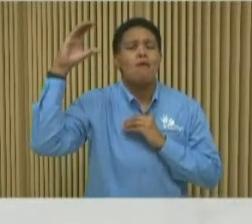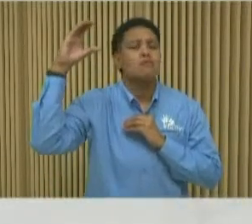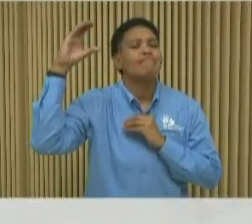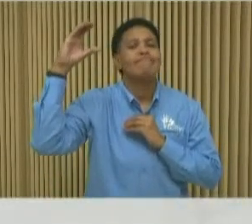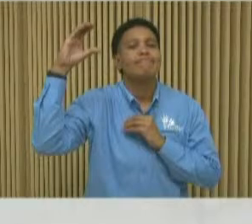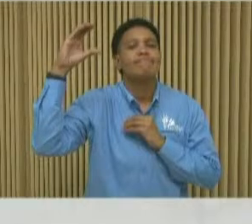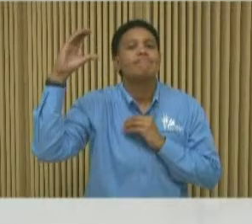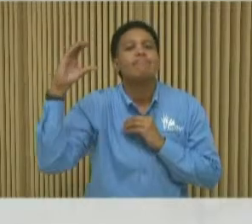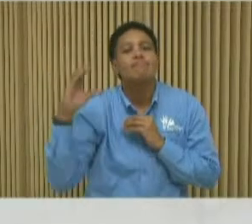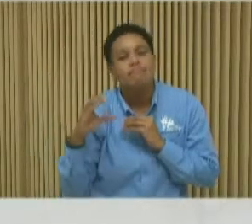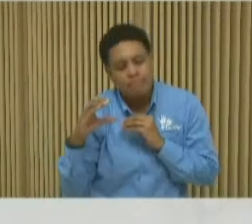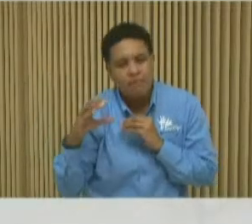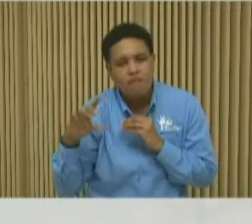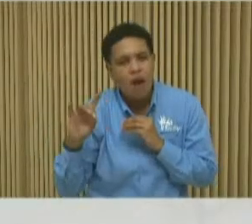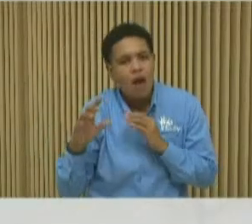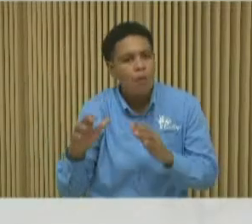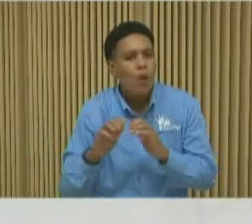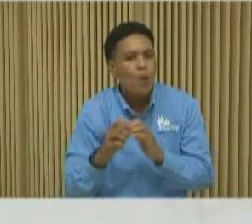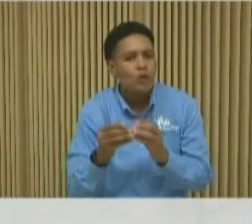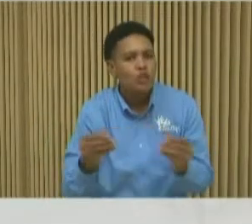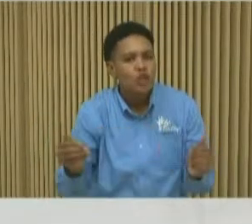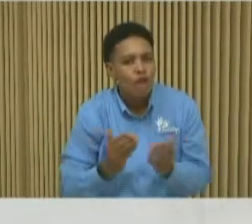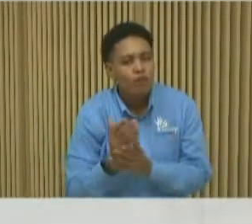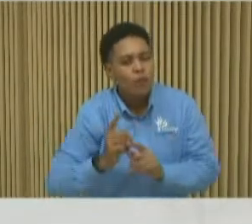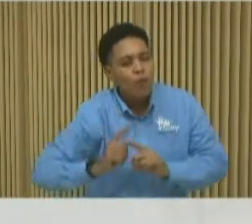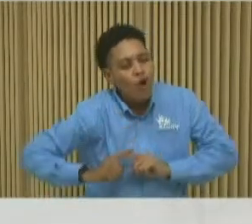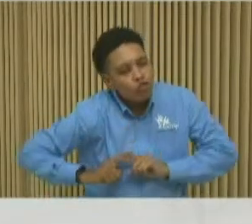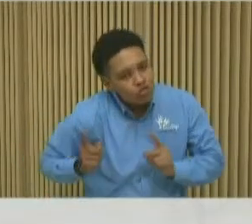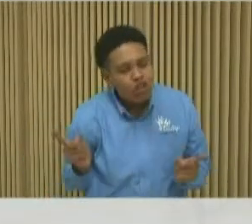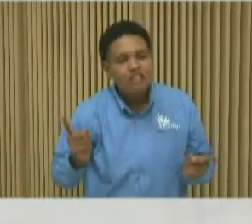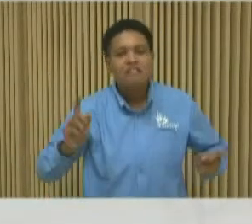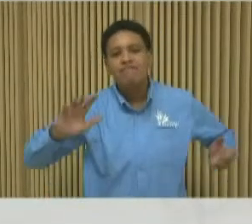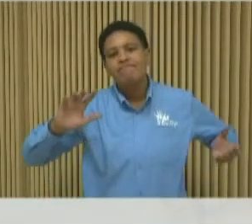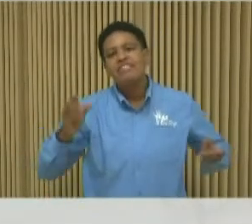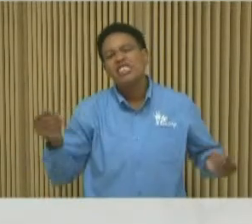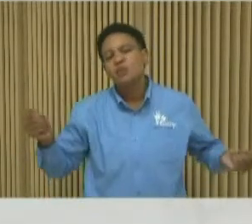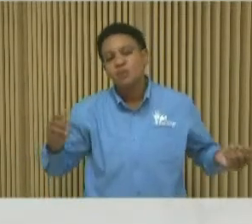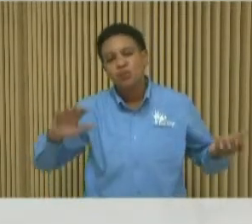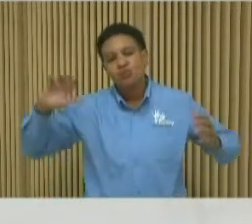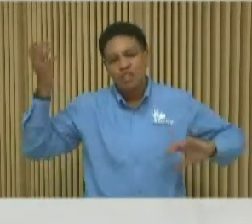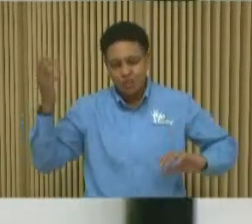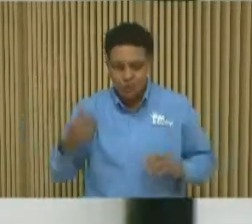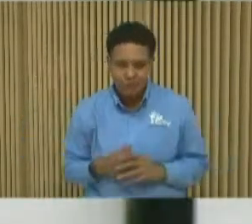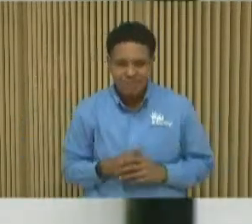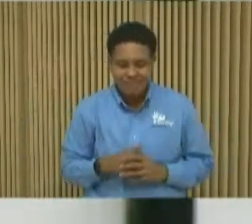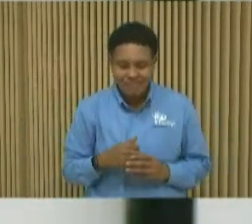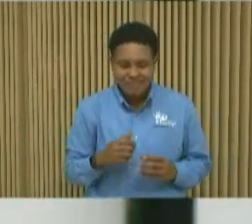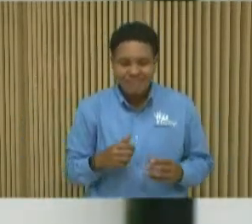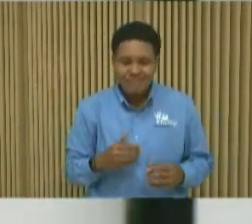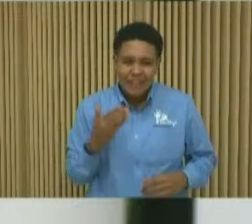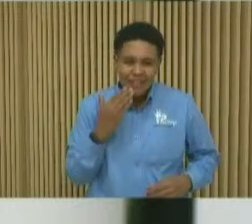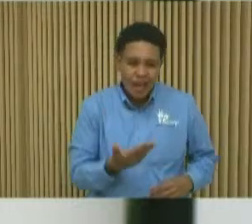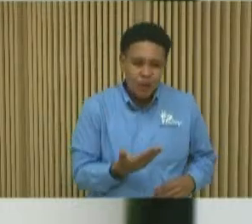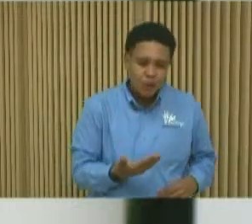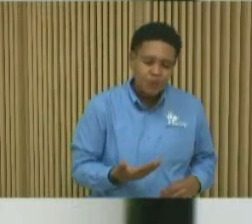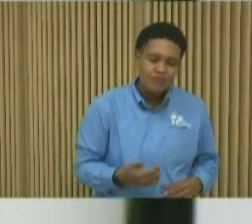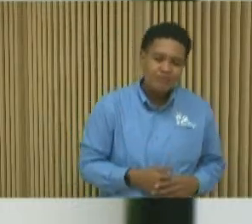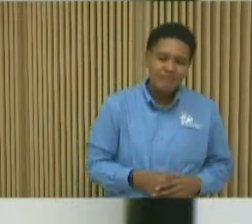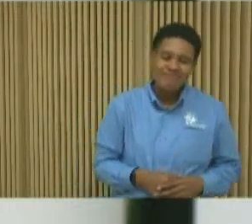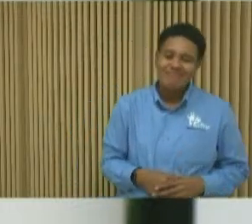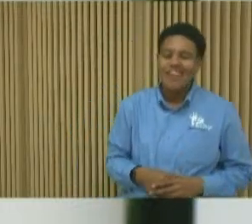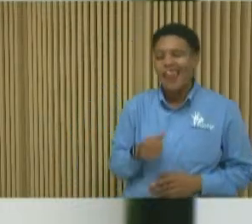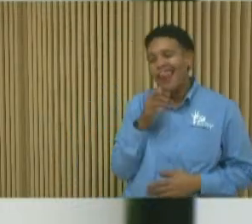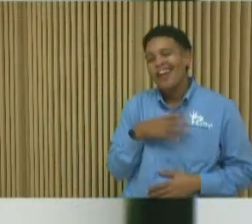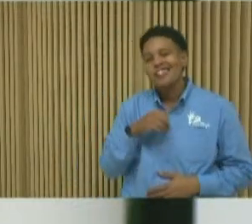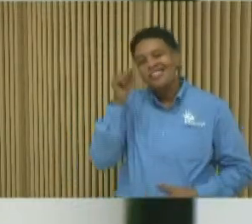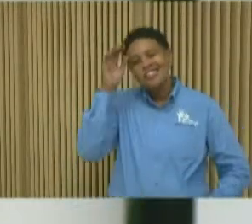resolve them through alternative dispute resolution. All right, Minister, thank you so much. Ladies and